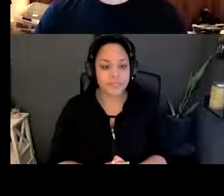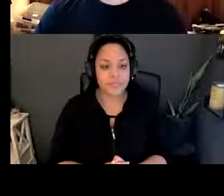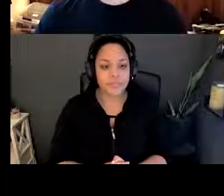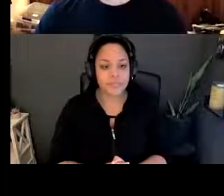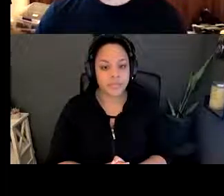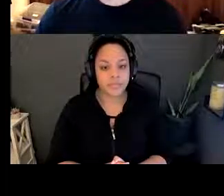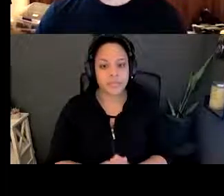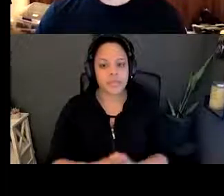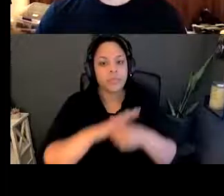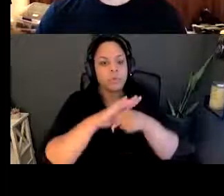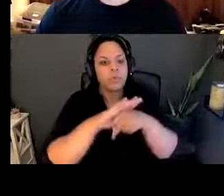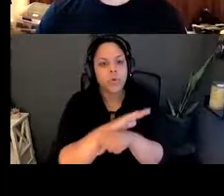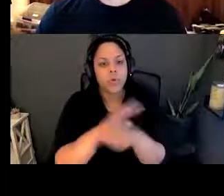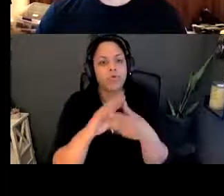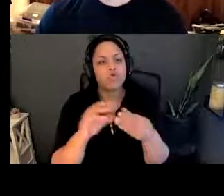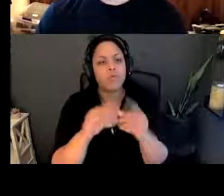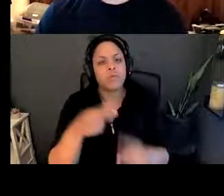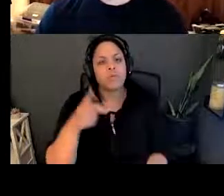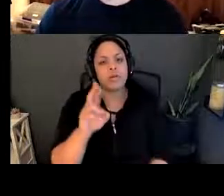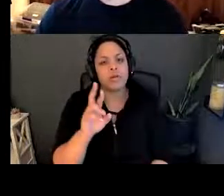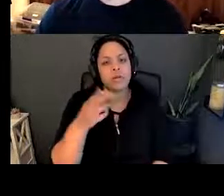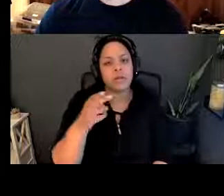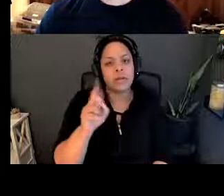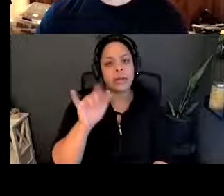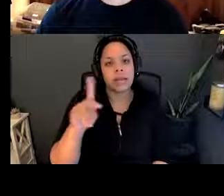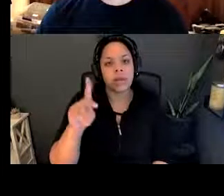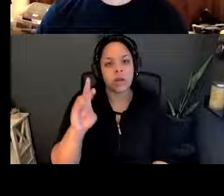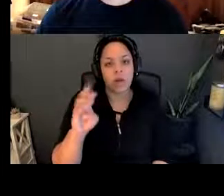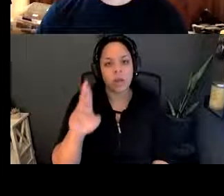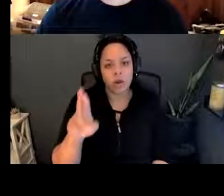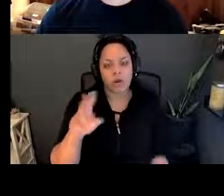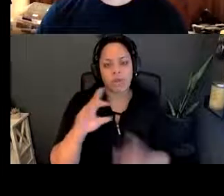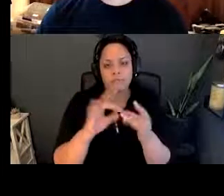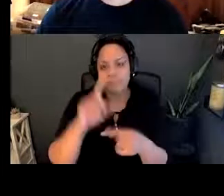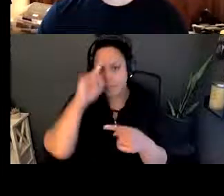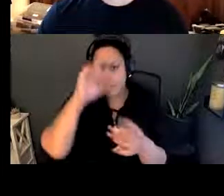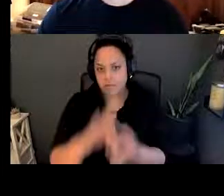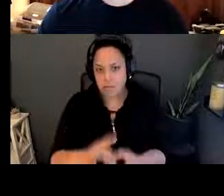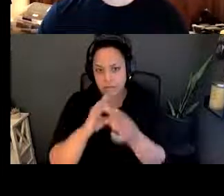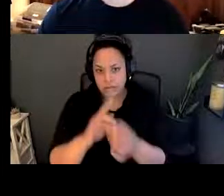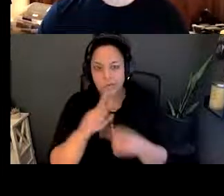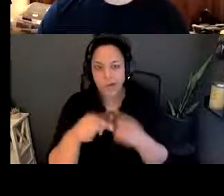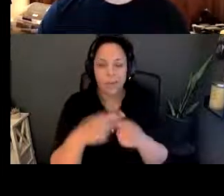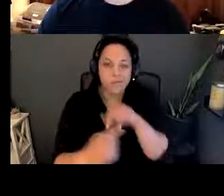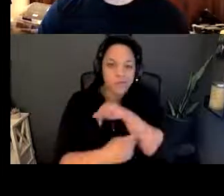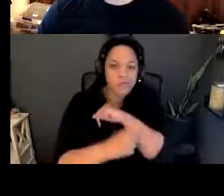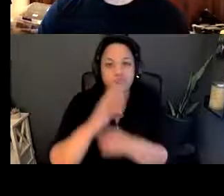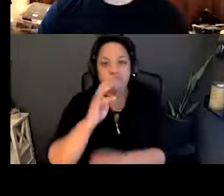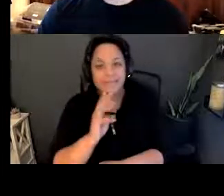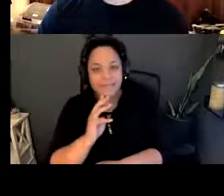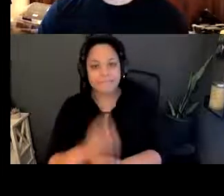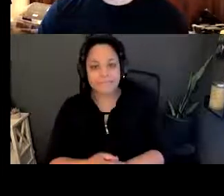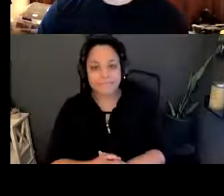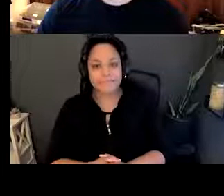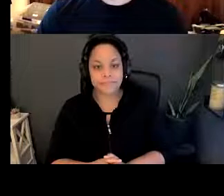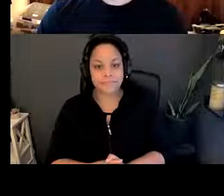There's an entire talk that Dr. Hetty Kober gives on mindfulness and talking about urges and cravings. I